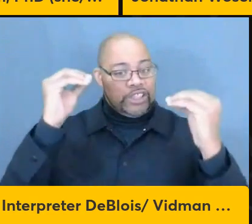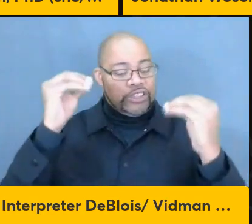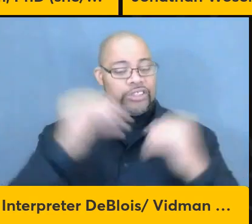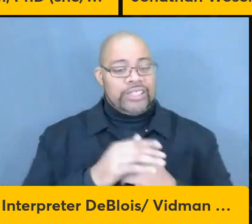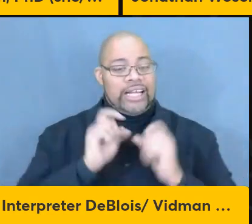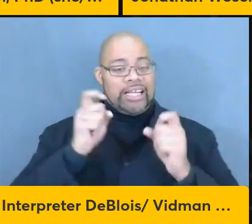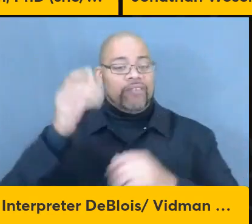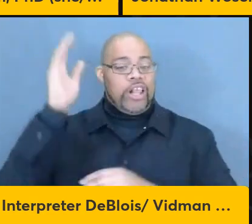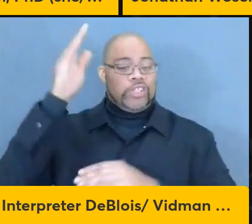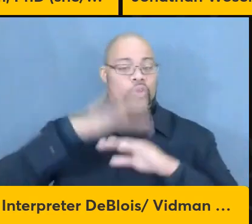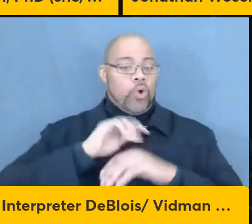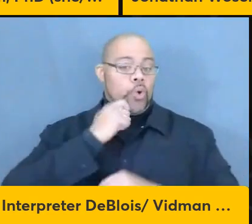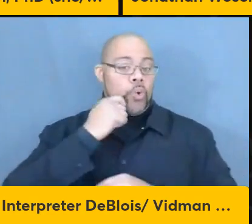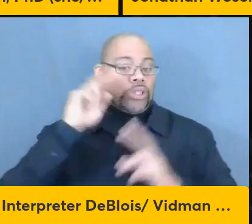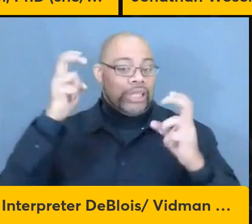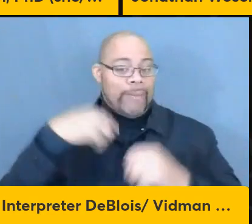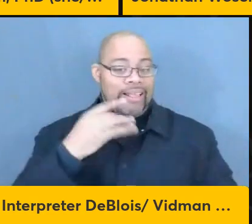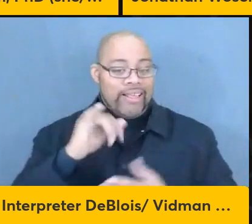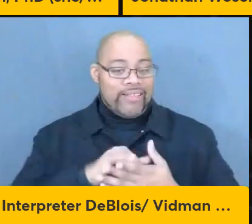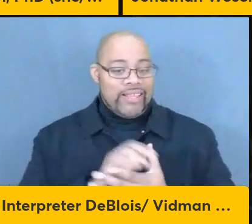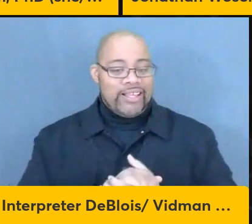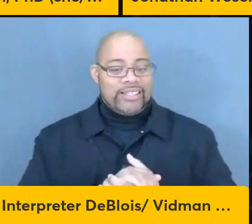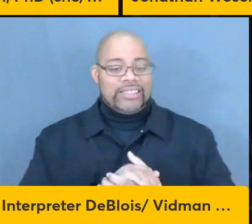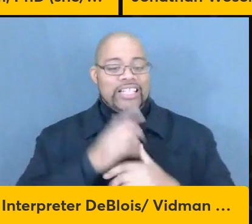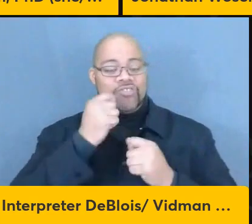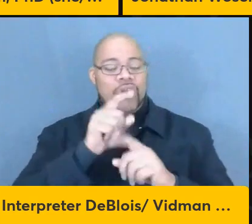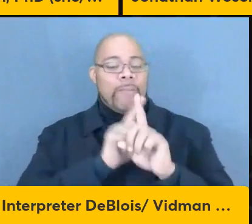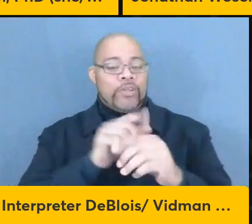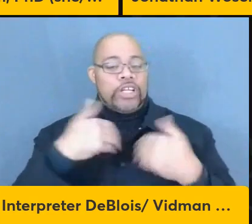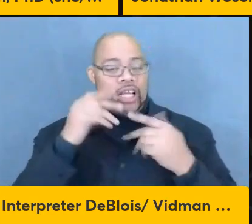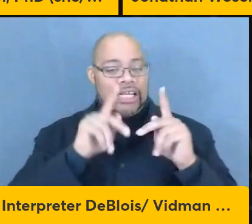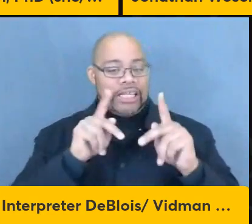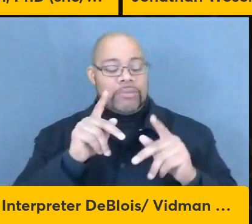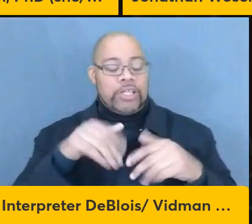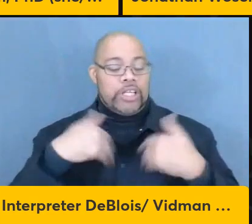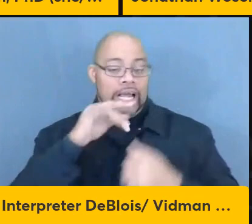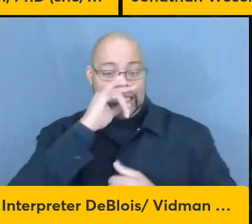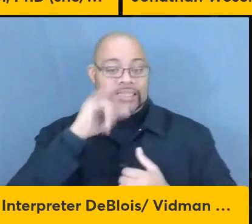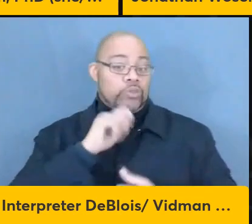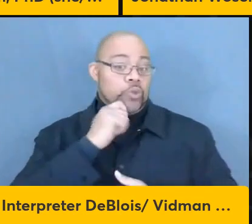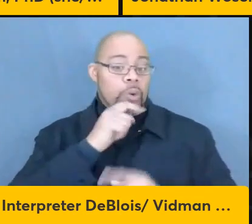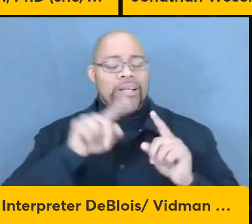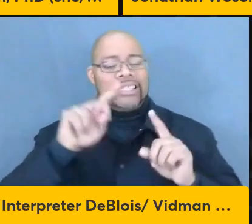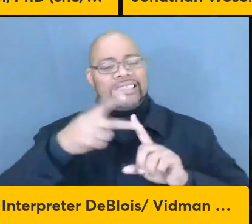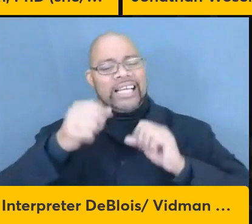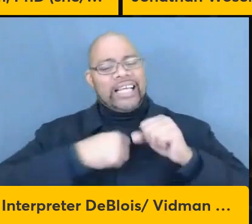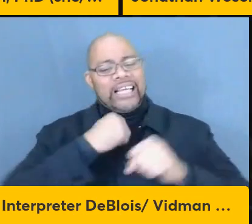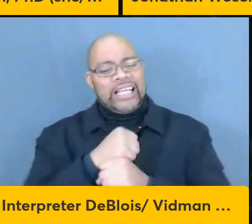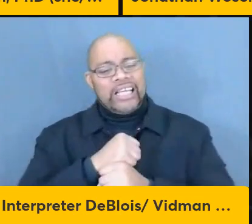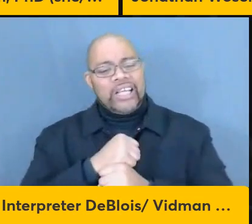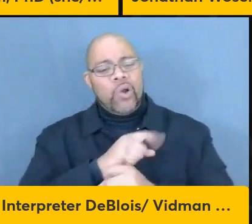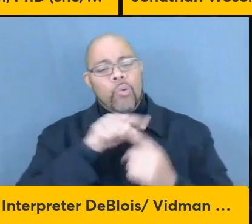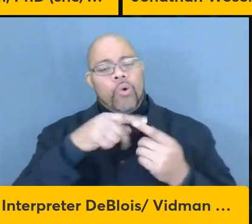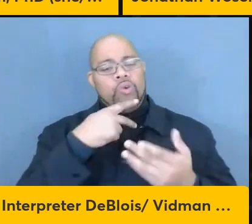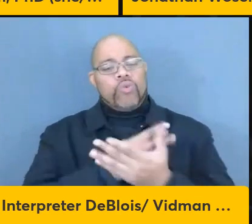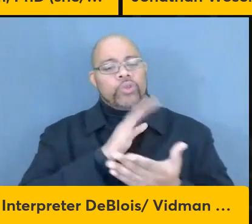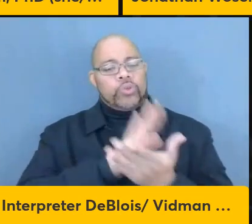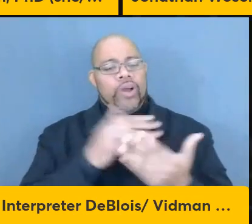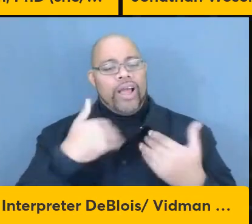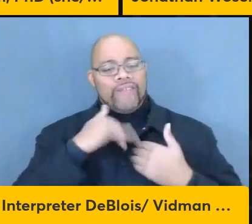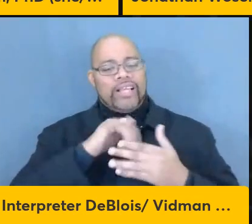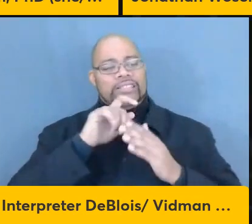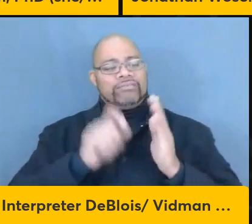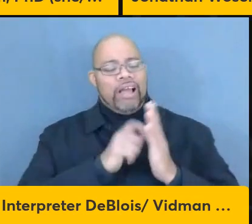giving lectures on cool topics. I thought that was pretty interesting, mentoring young kids. I thought that was pretty cool. But then second year, when in grad school you have that